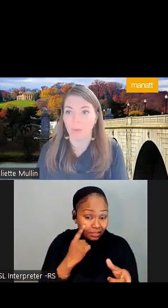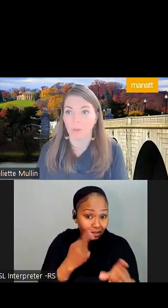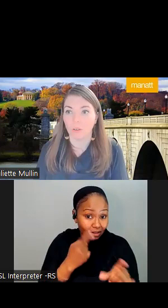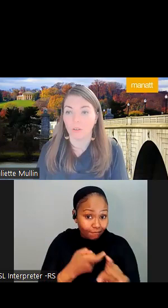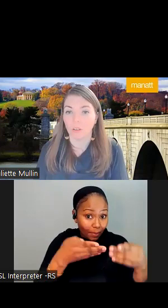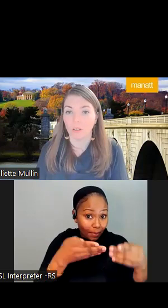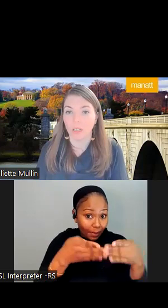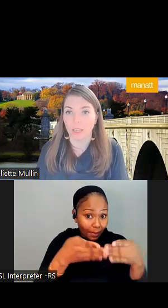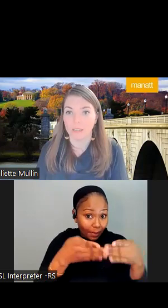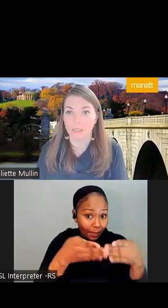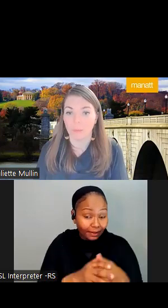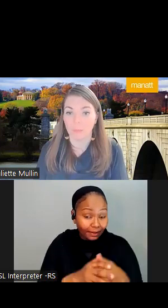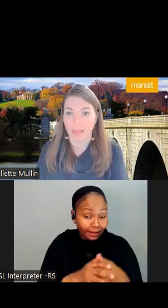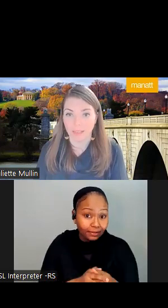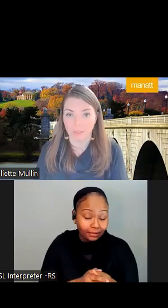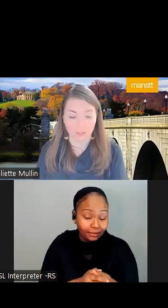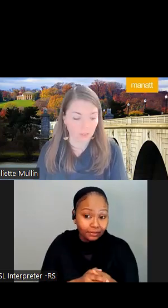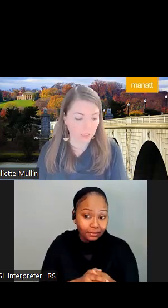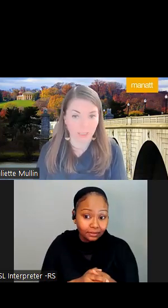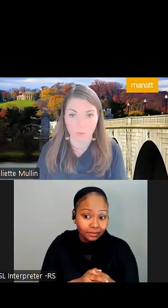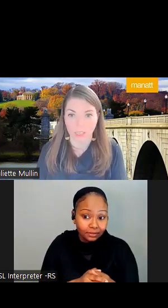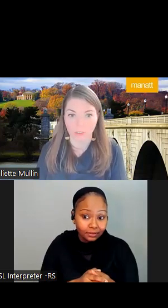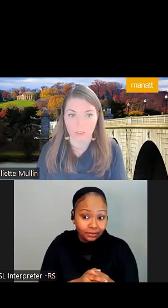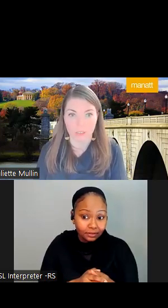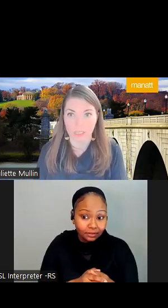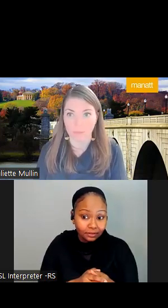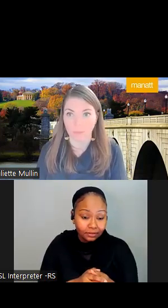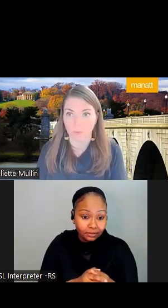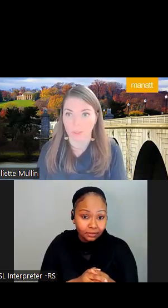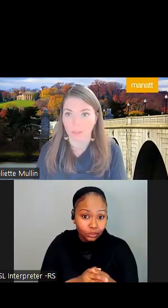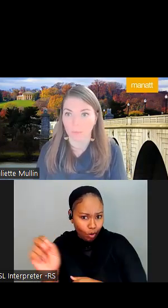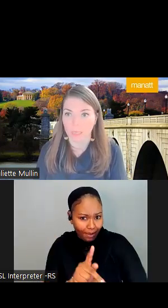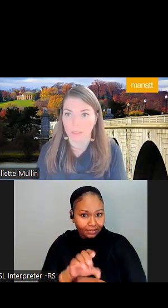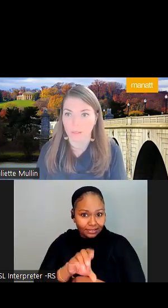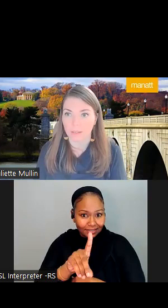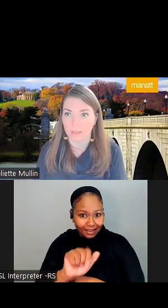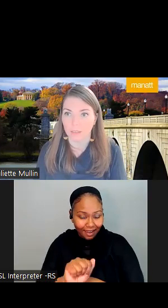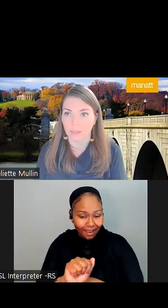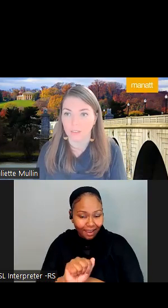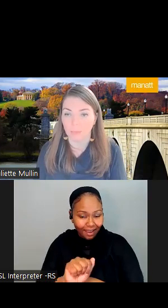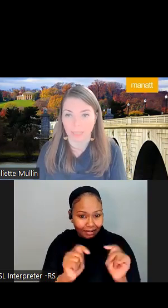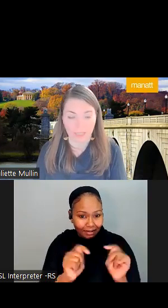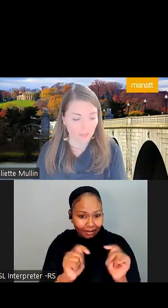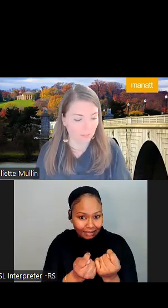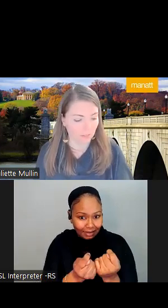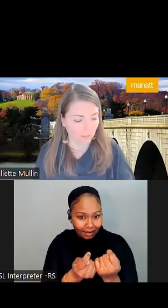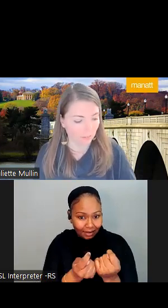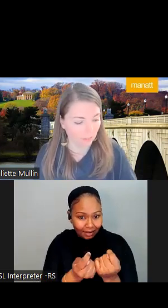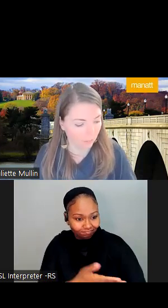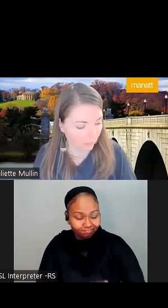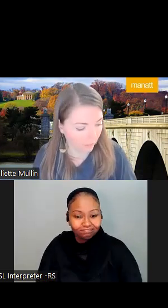And with that, I will hand it back to the CDA communications team for this piece.